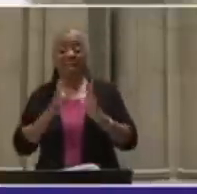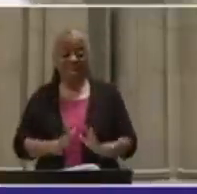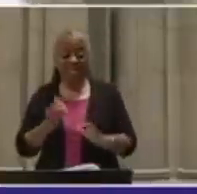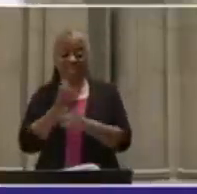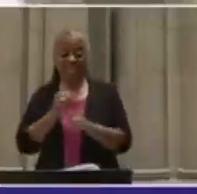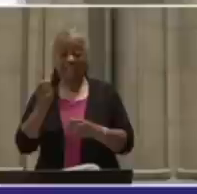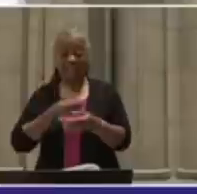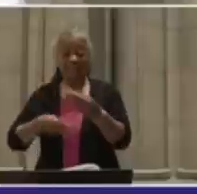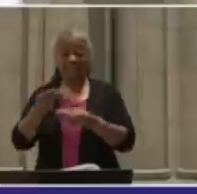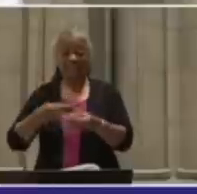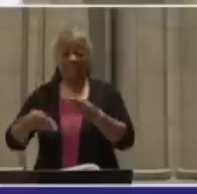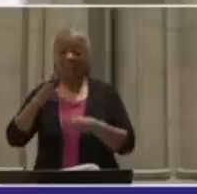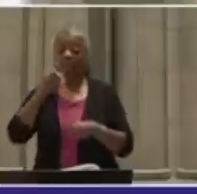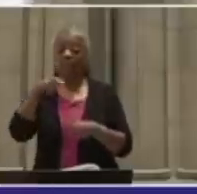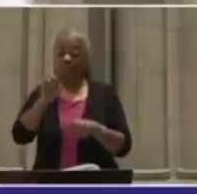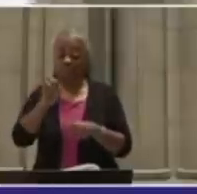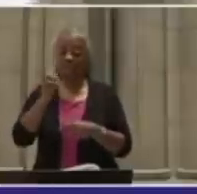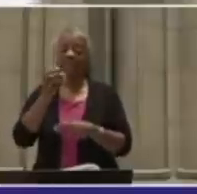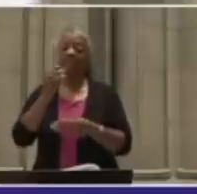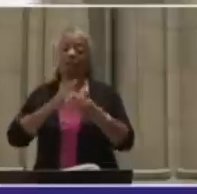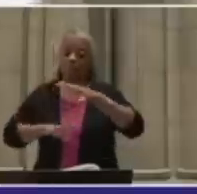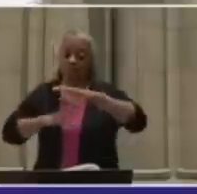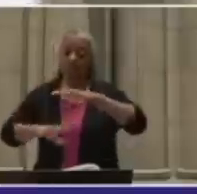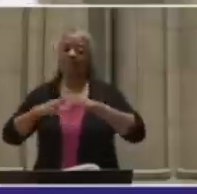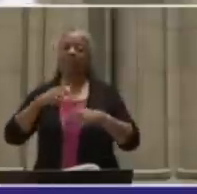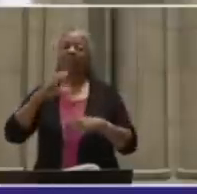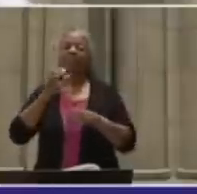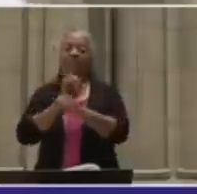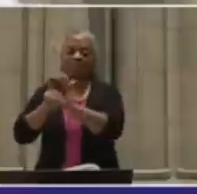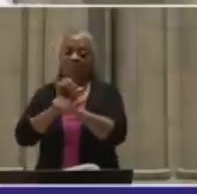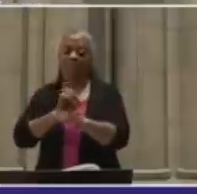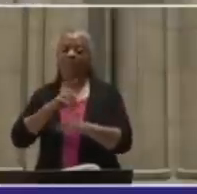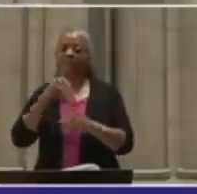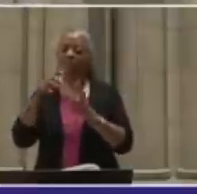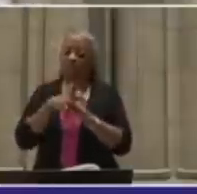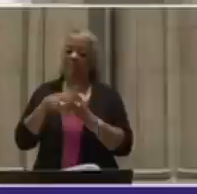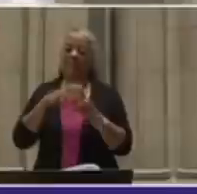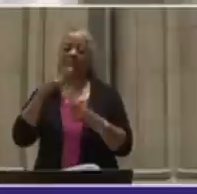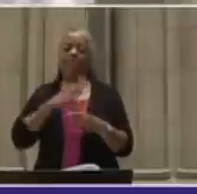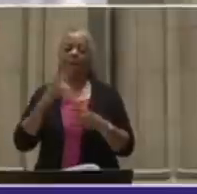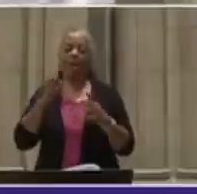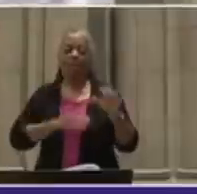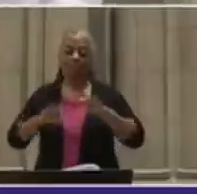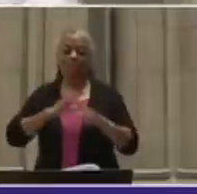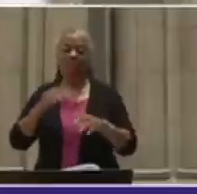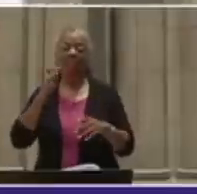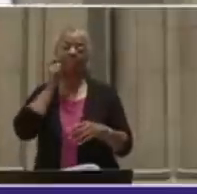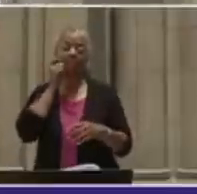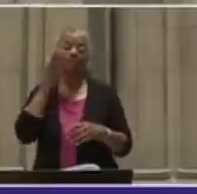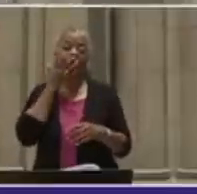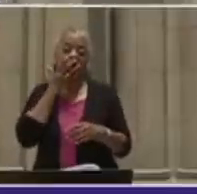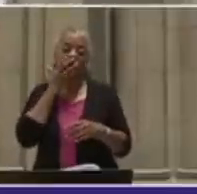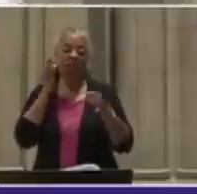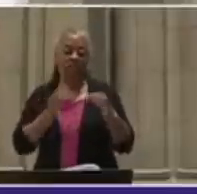slavery, rooted in bad biology that skin color determined worth and brain size,